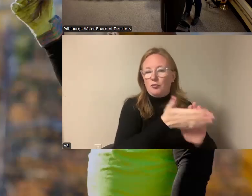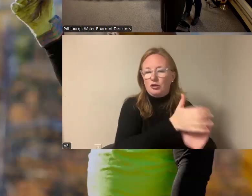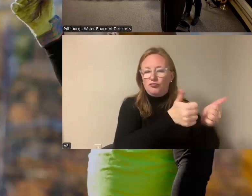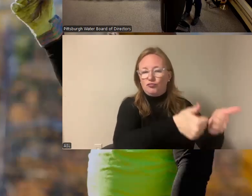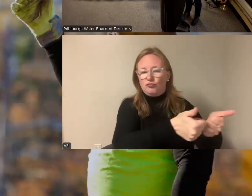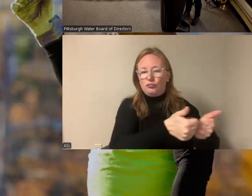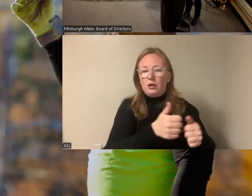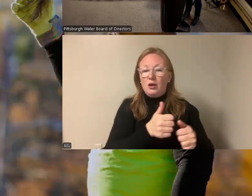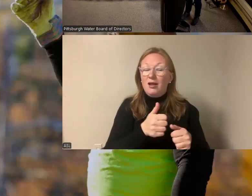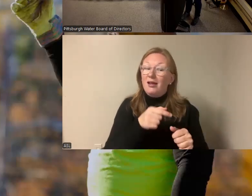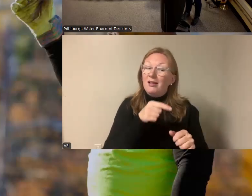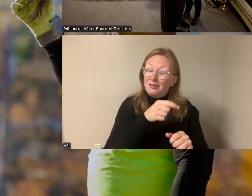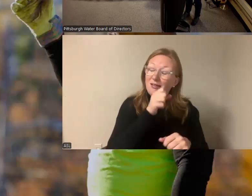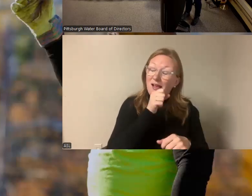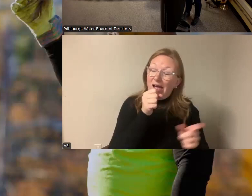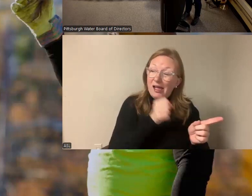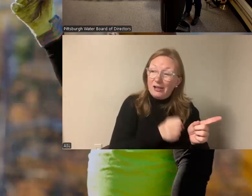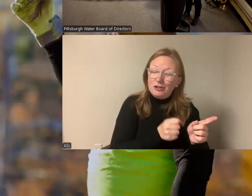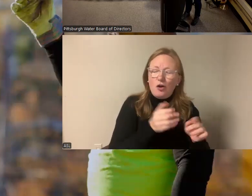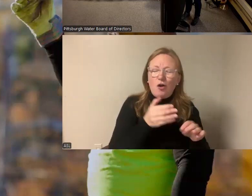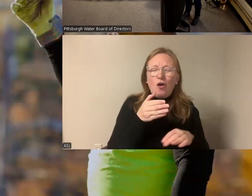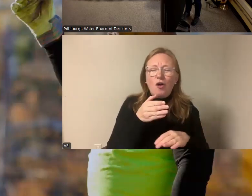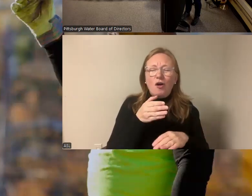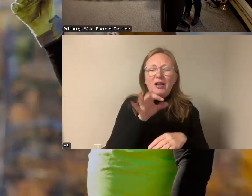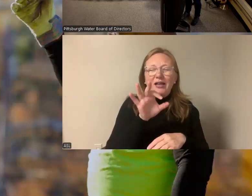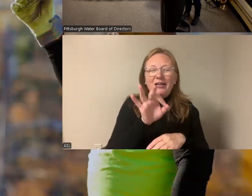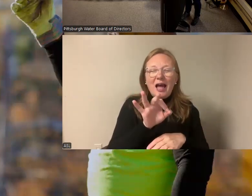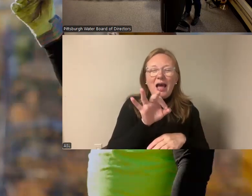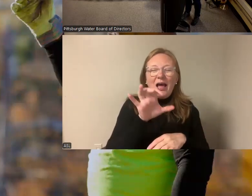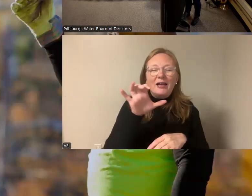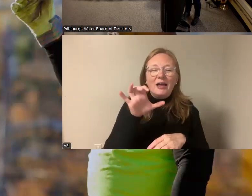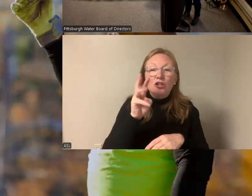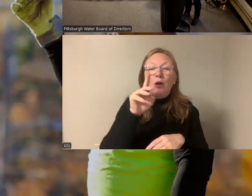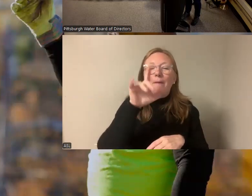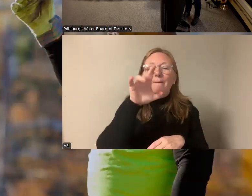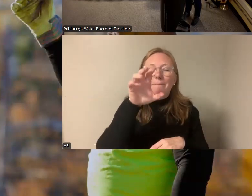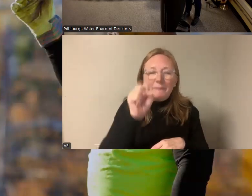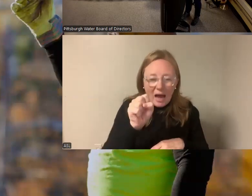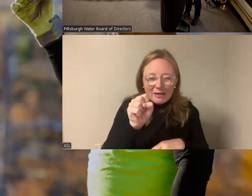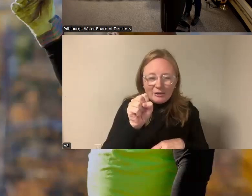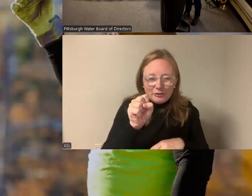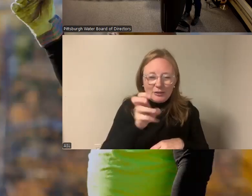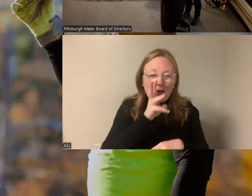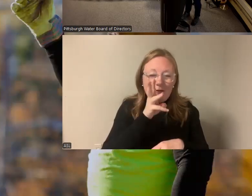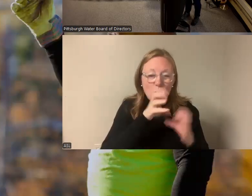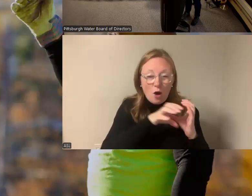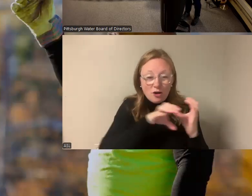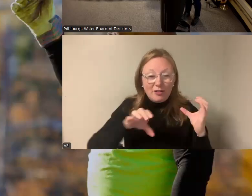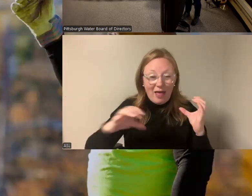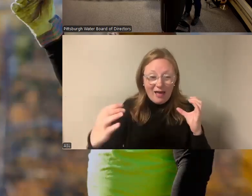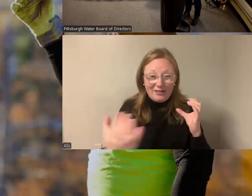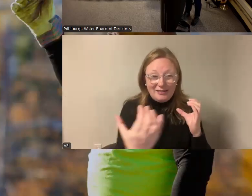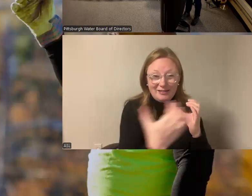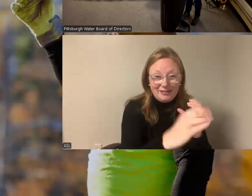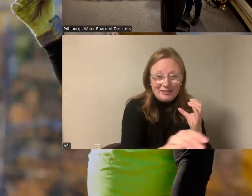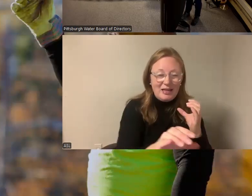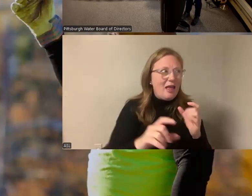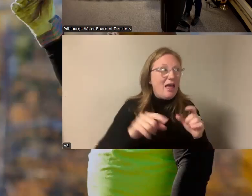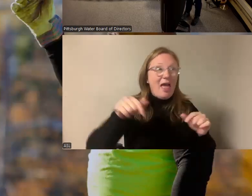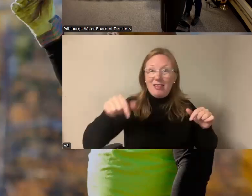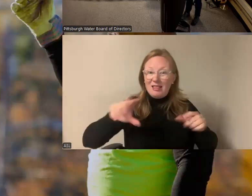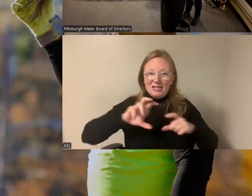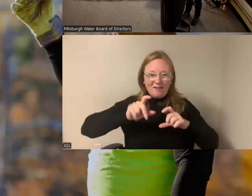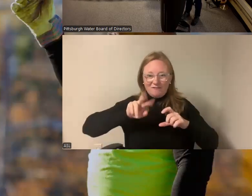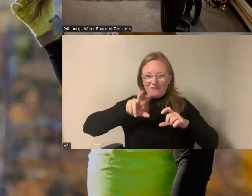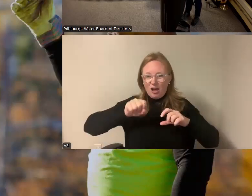with age, as well as we have over 900 miles of water lines, so these valves are scattered everywhere on main streets and alleyways and back